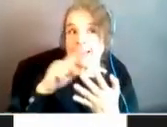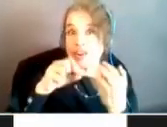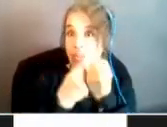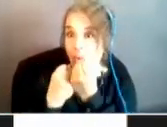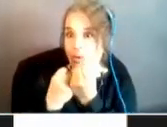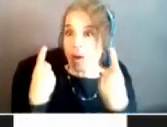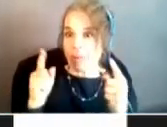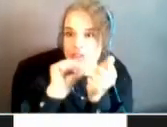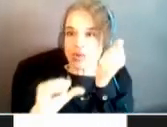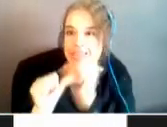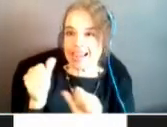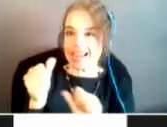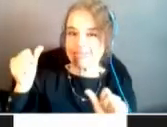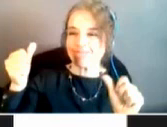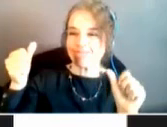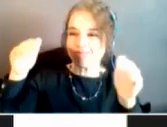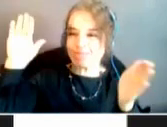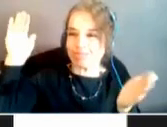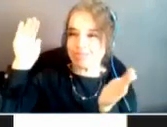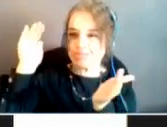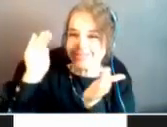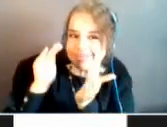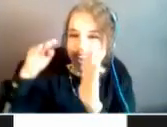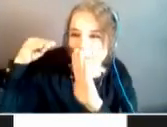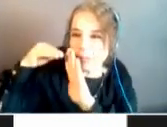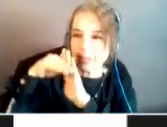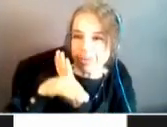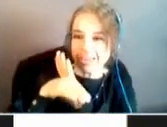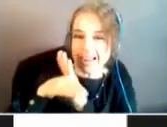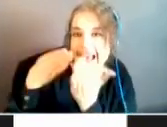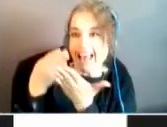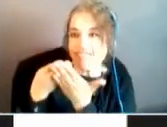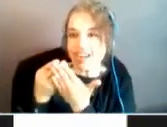So I think, when it comes to evidence-based approaches,